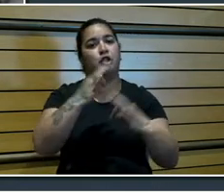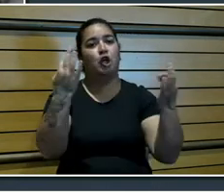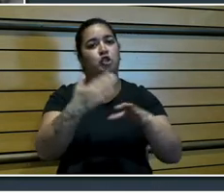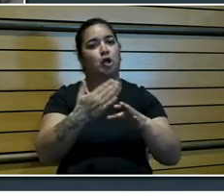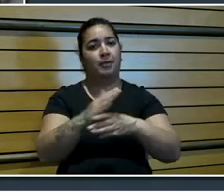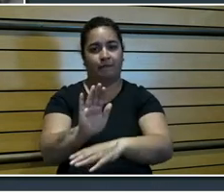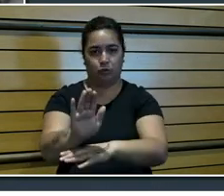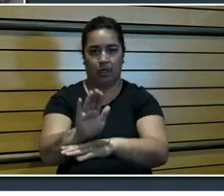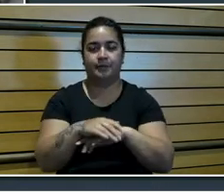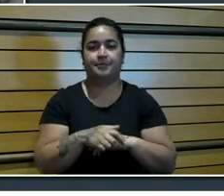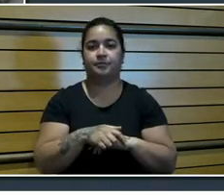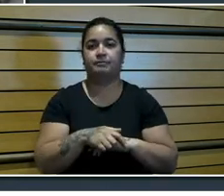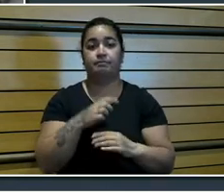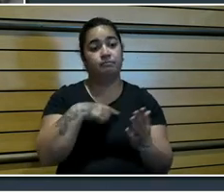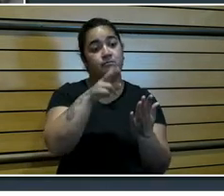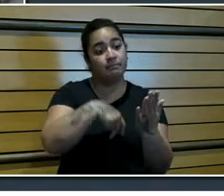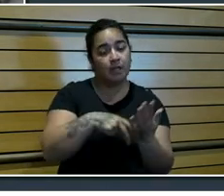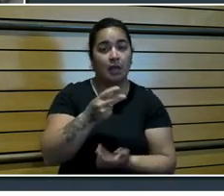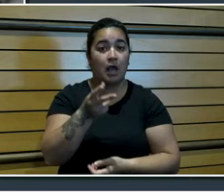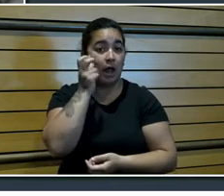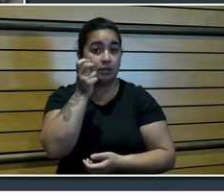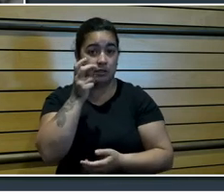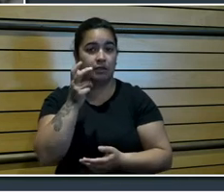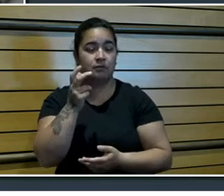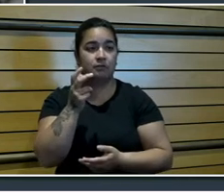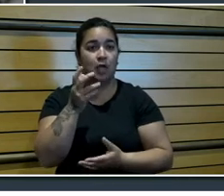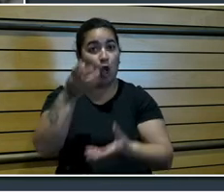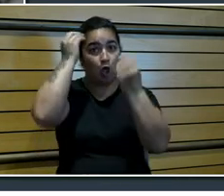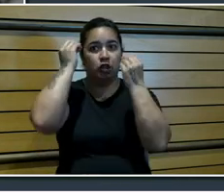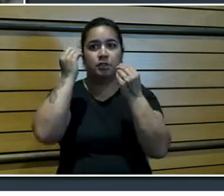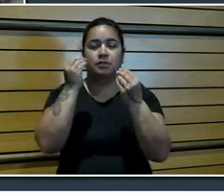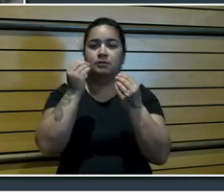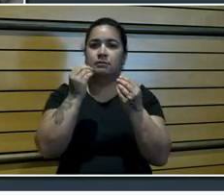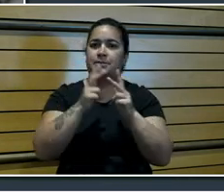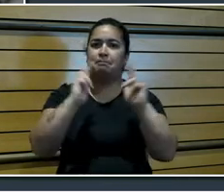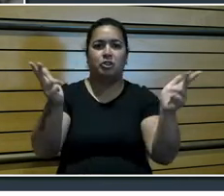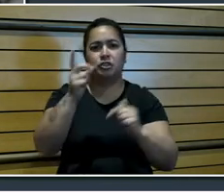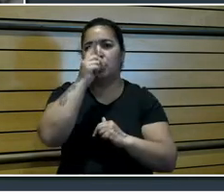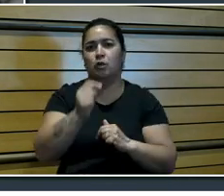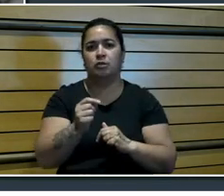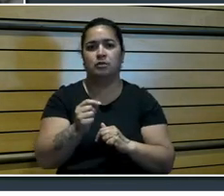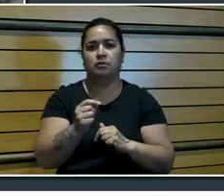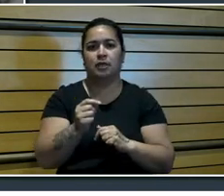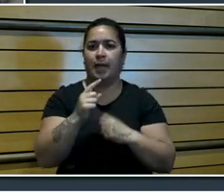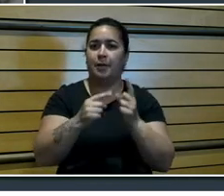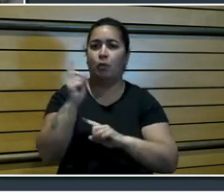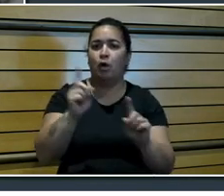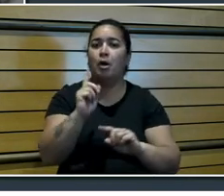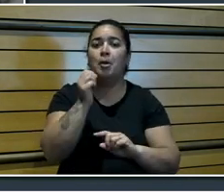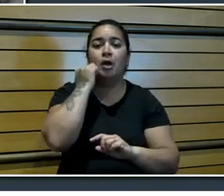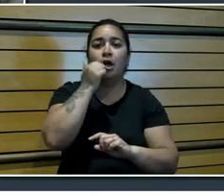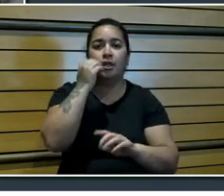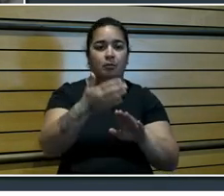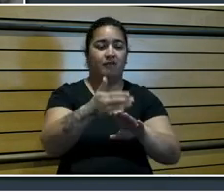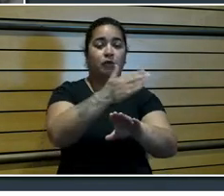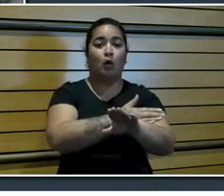I read, listened and learned as widely as I could the history of Tangata Whenua, both before and after colonisation. There were a number